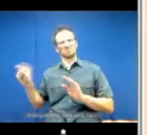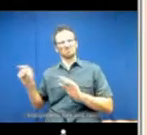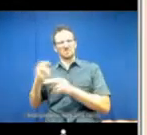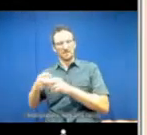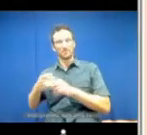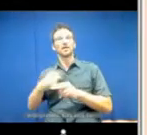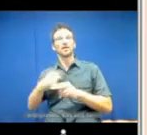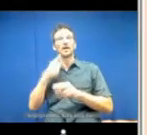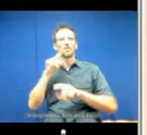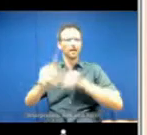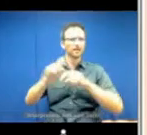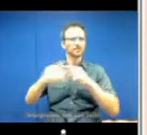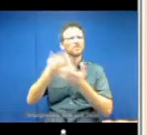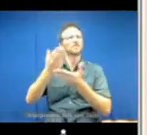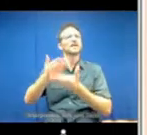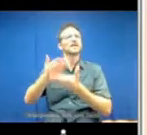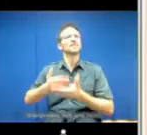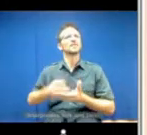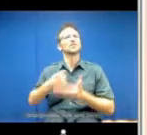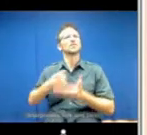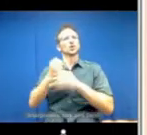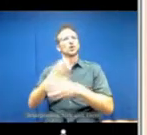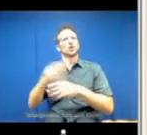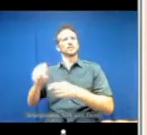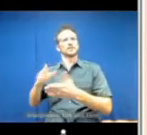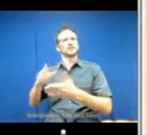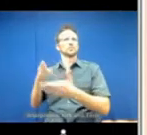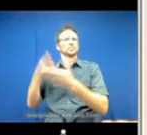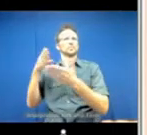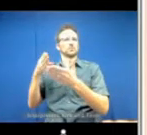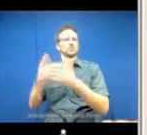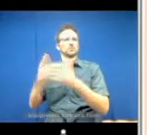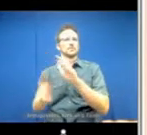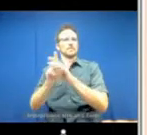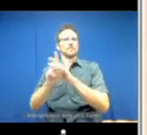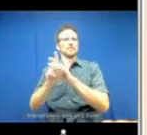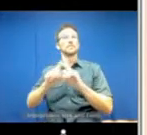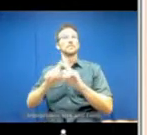rise to this lawsuit. But first, I want to set some ground rules.